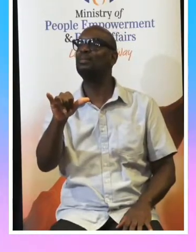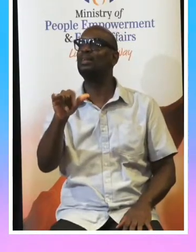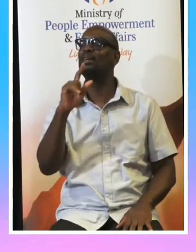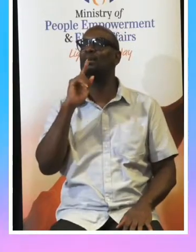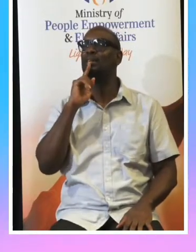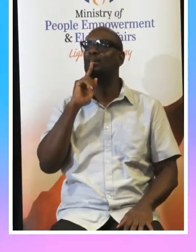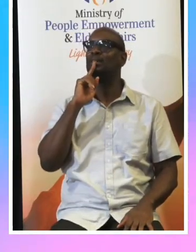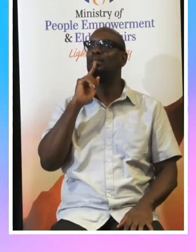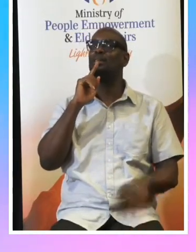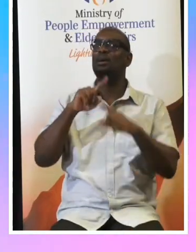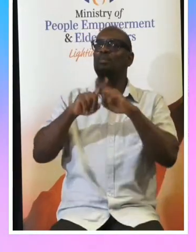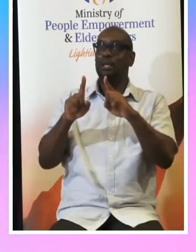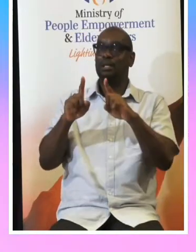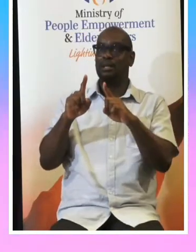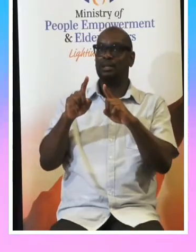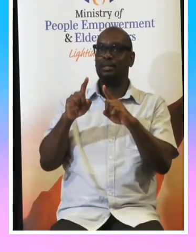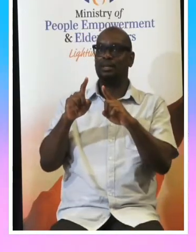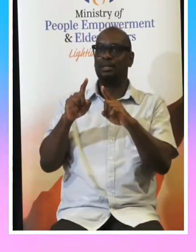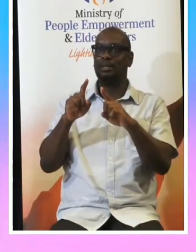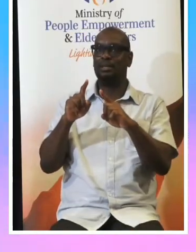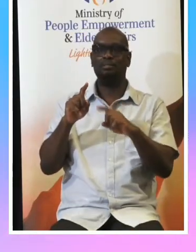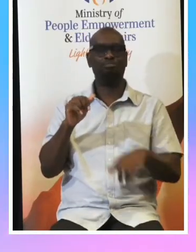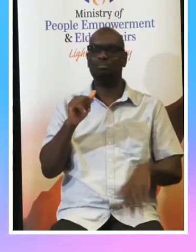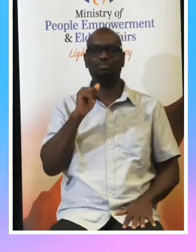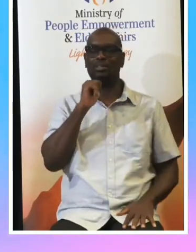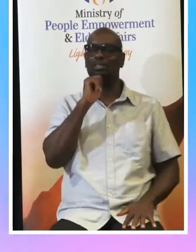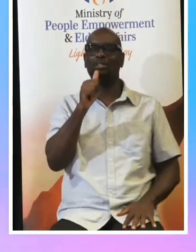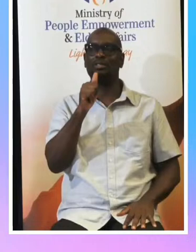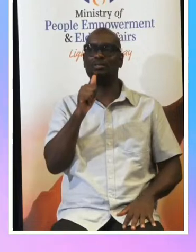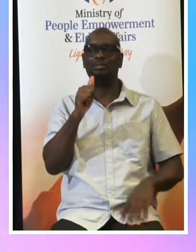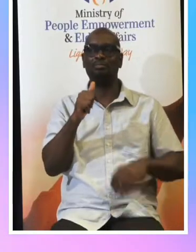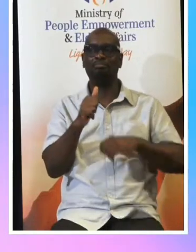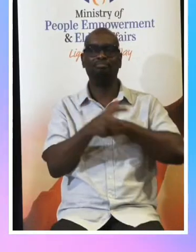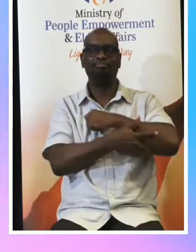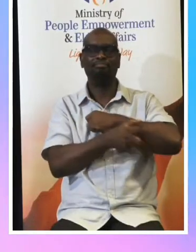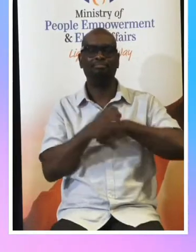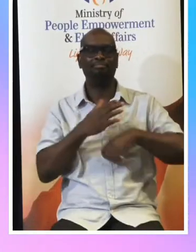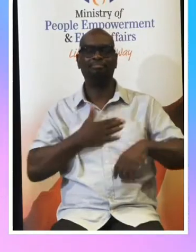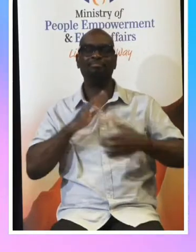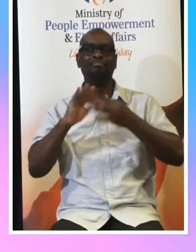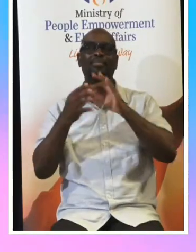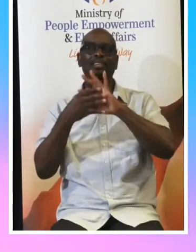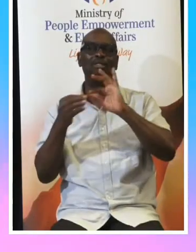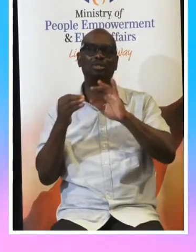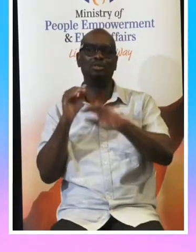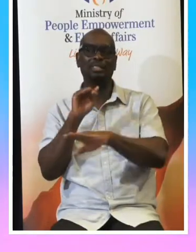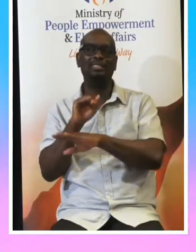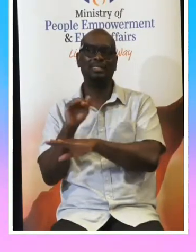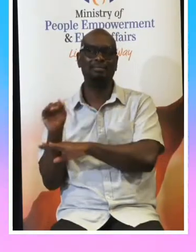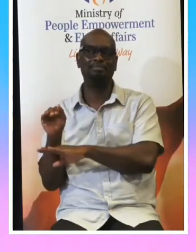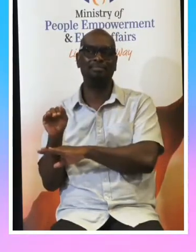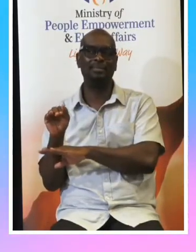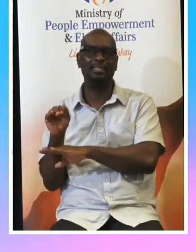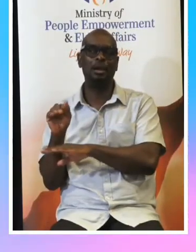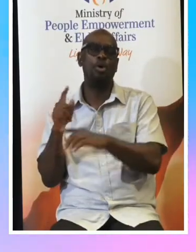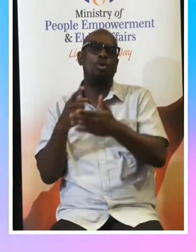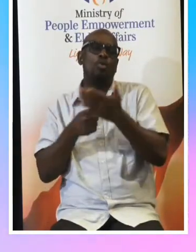I'm going to ask that you don't take that from my story this evening. What I'm going to ask that you do take, though,